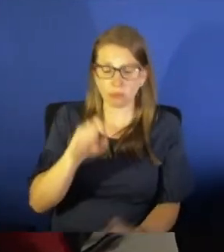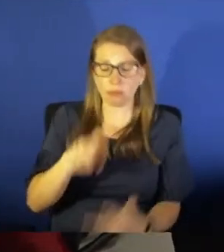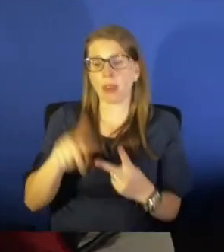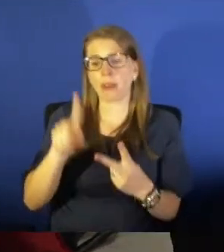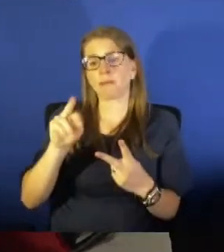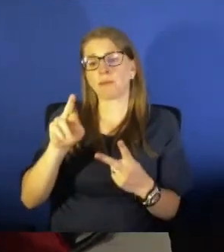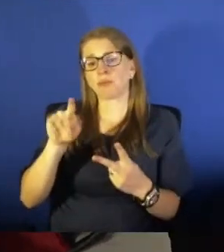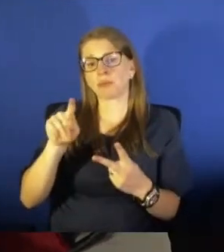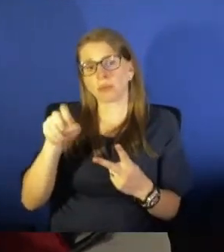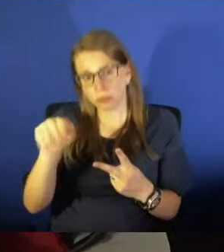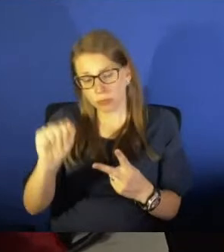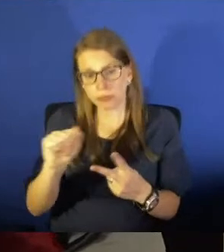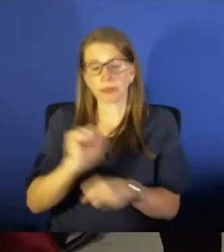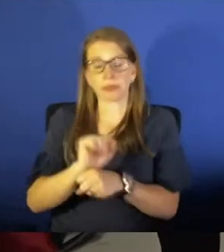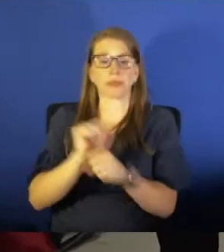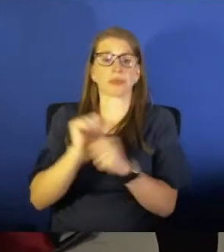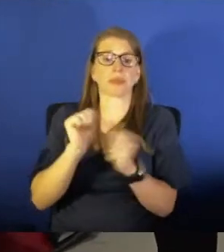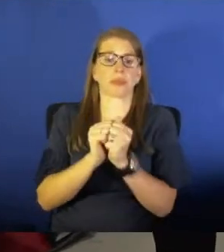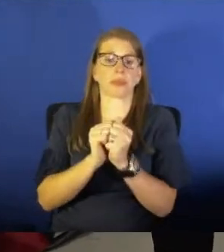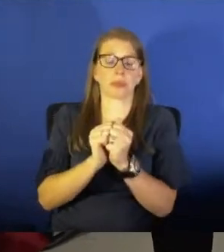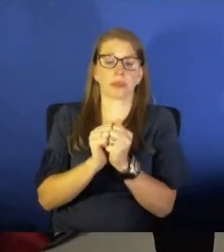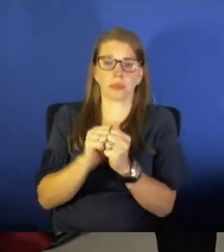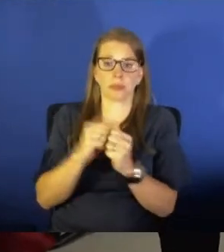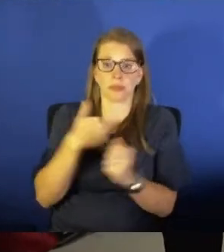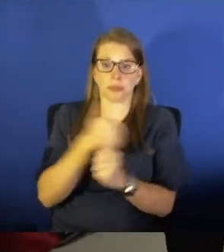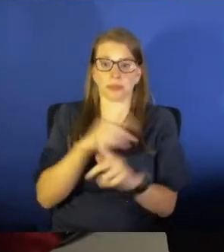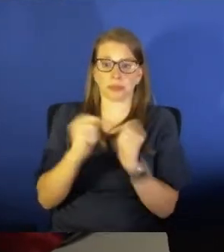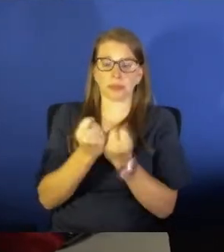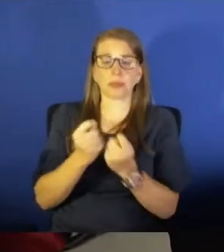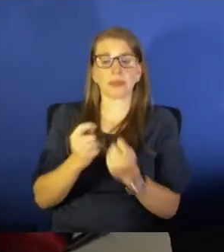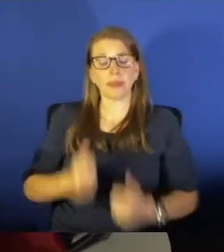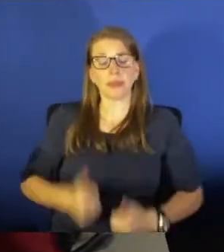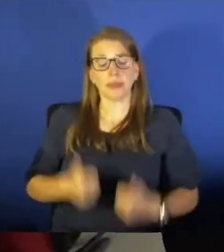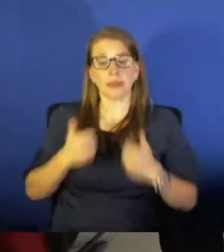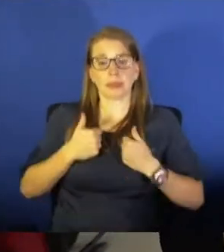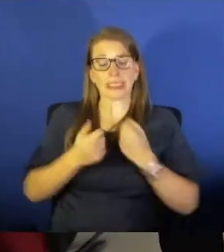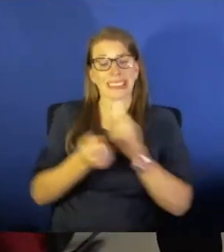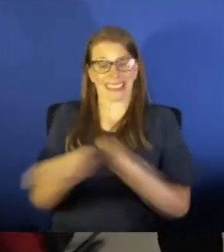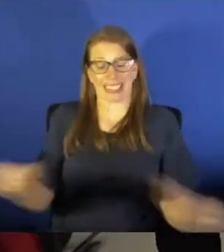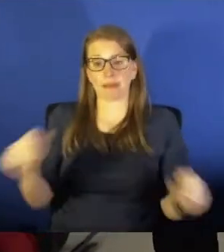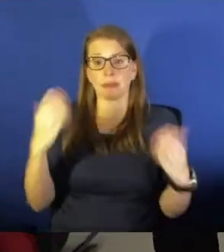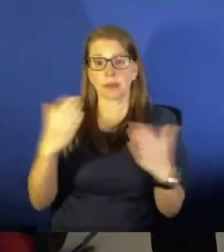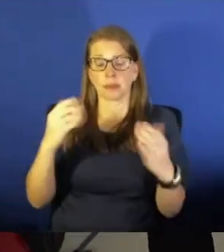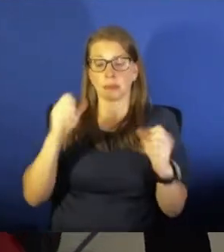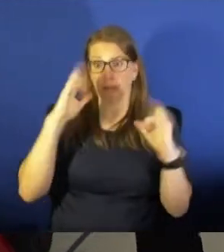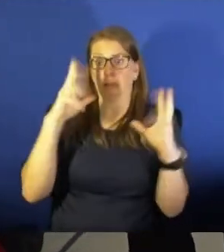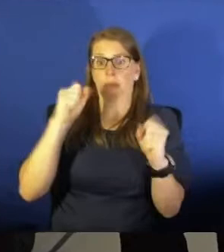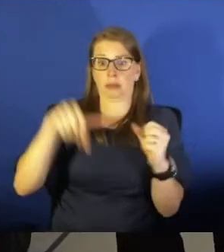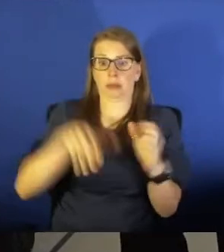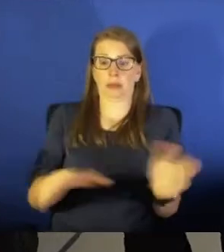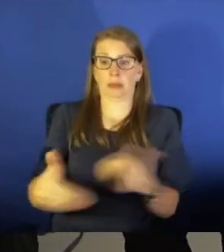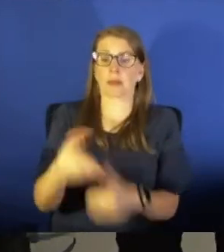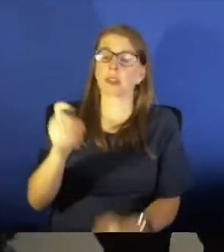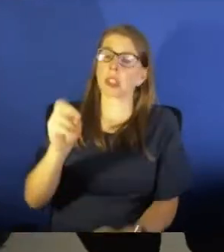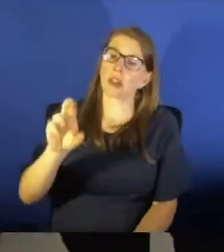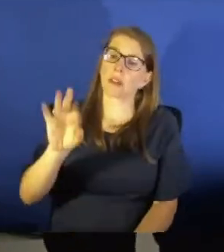with members of the team up here. They saved her life. This is amazing. I'm here in this room. Dr. Flynn, I want to start with